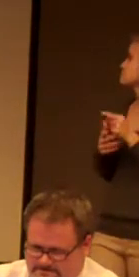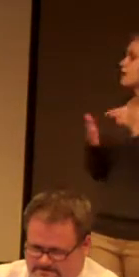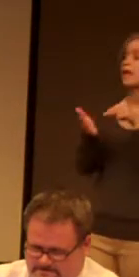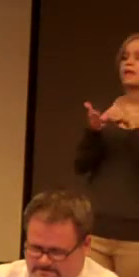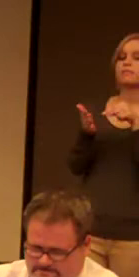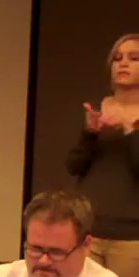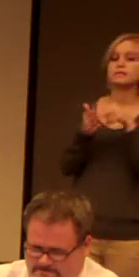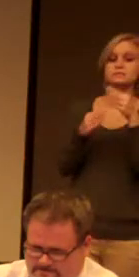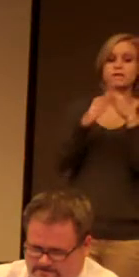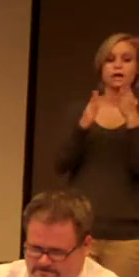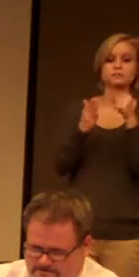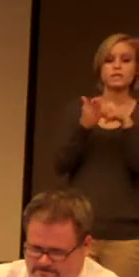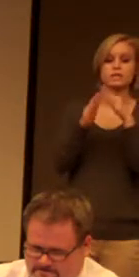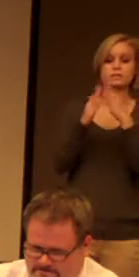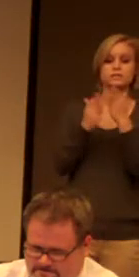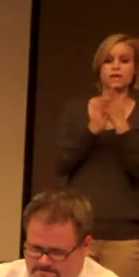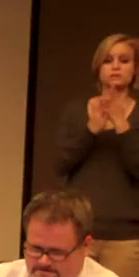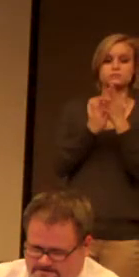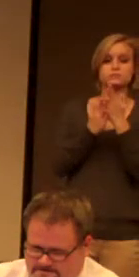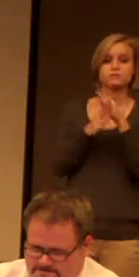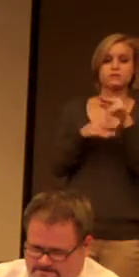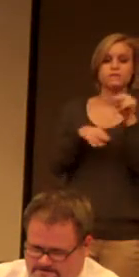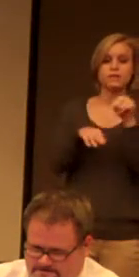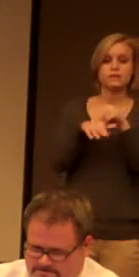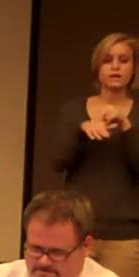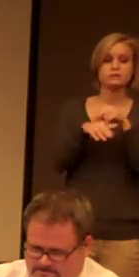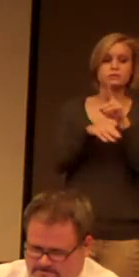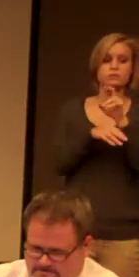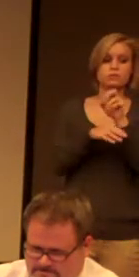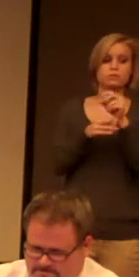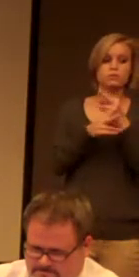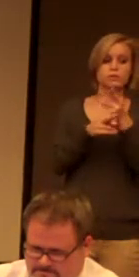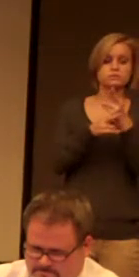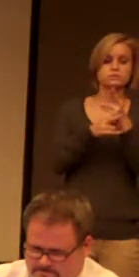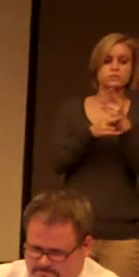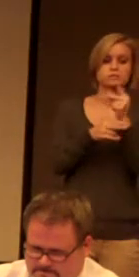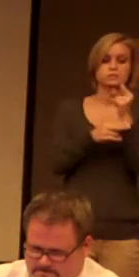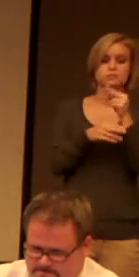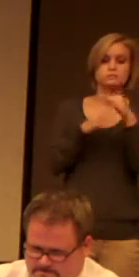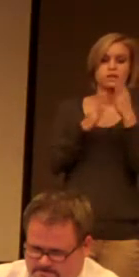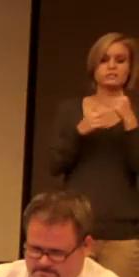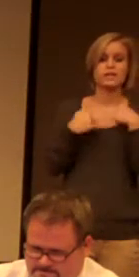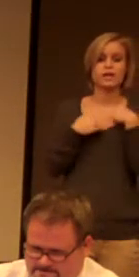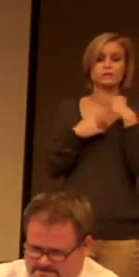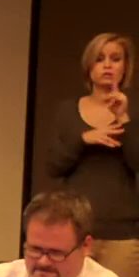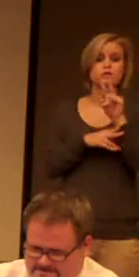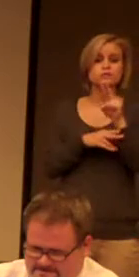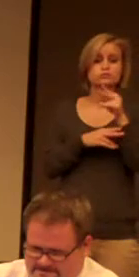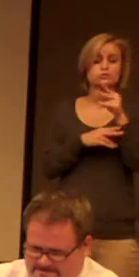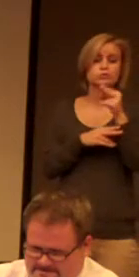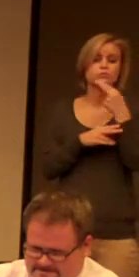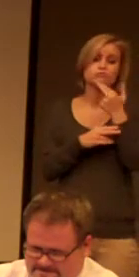This house and this house are the National Registry. This house has the two cutest grandkids.